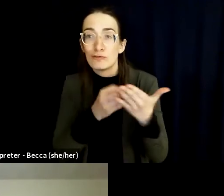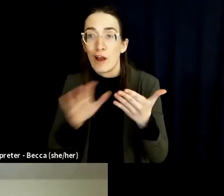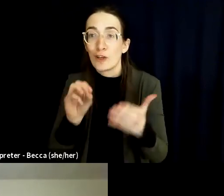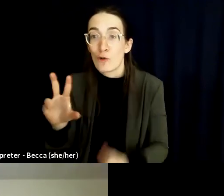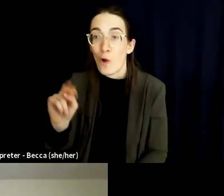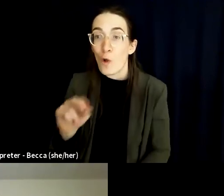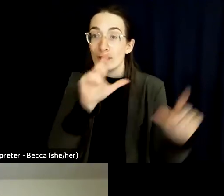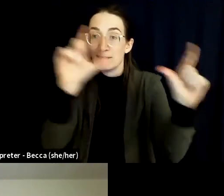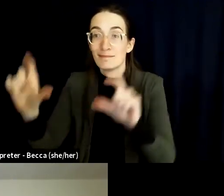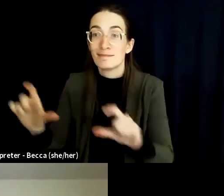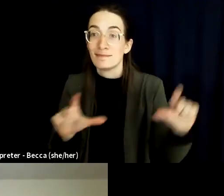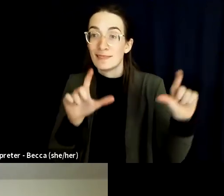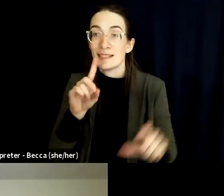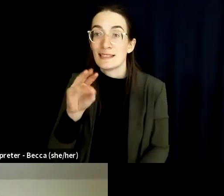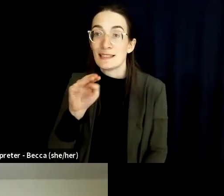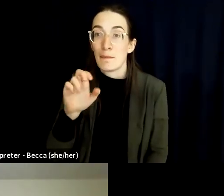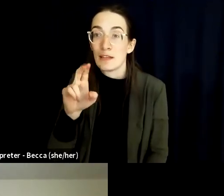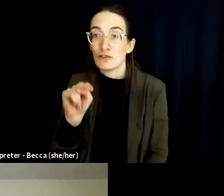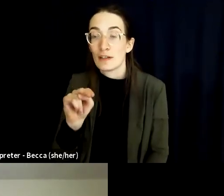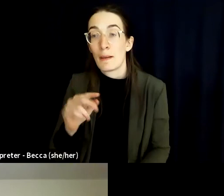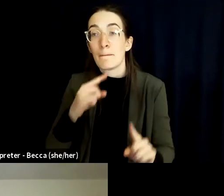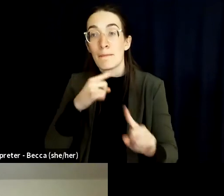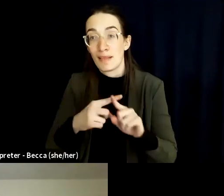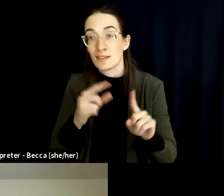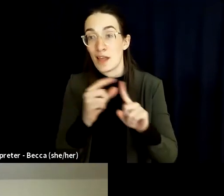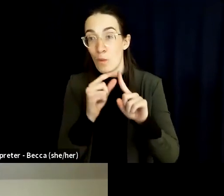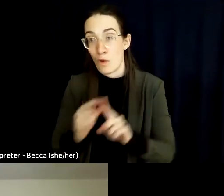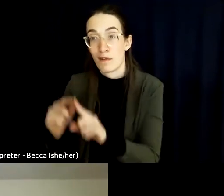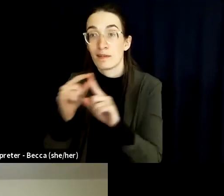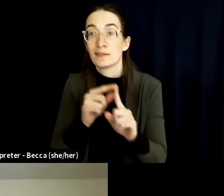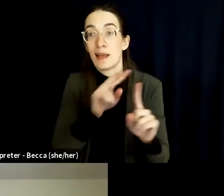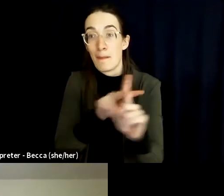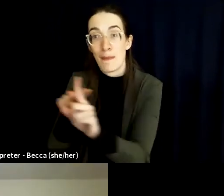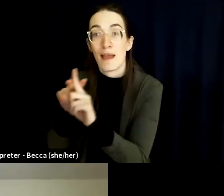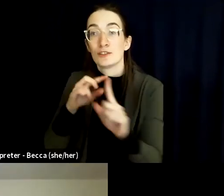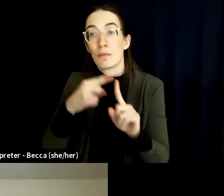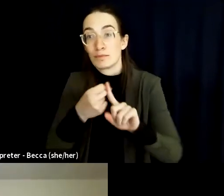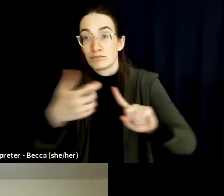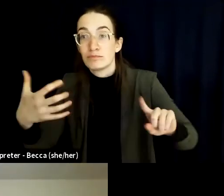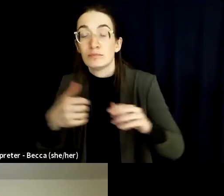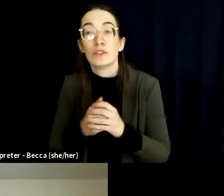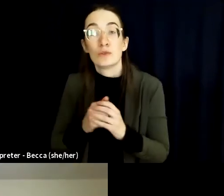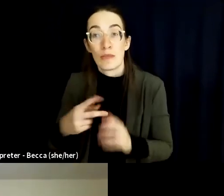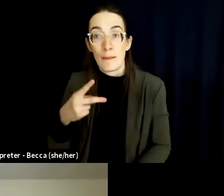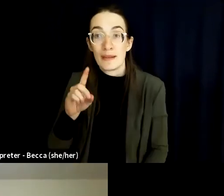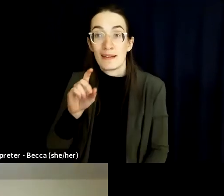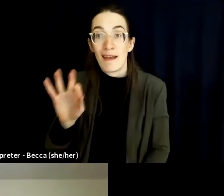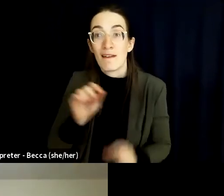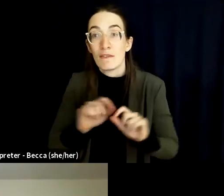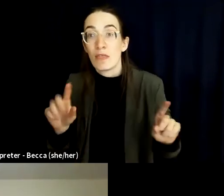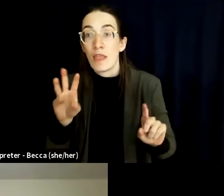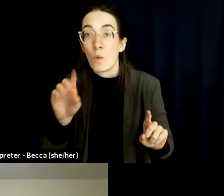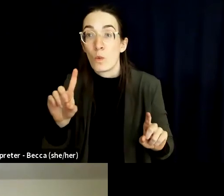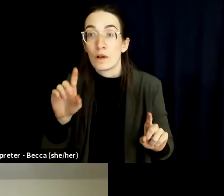and the words. So in that Word document and the PDF that we sent out, if you scroll down, you'll see this activity